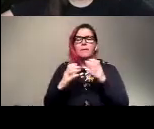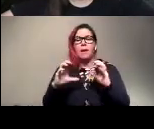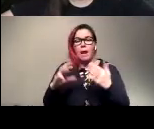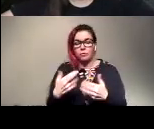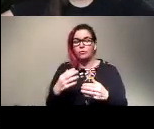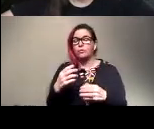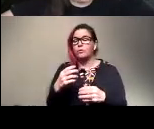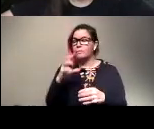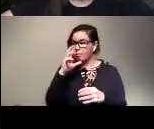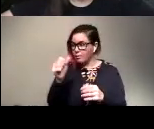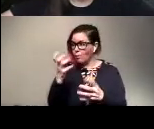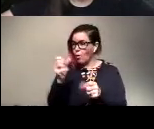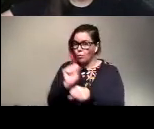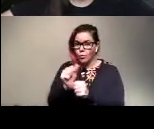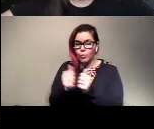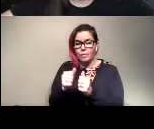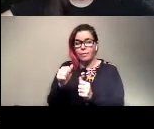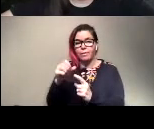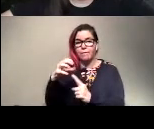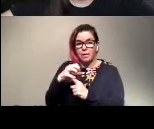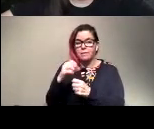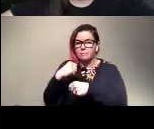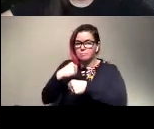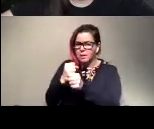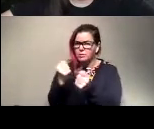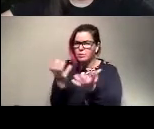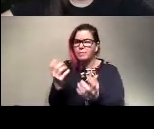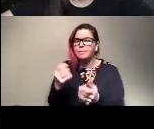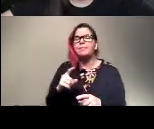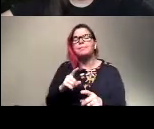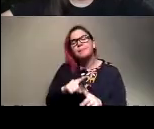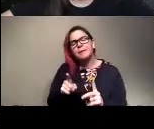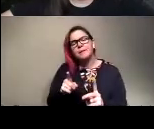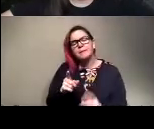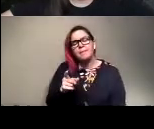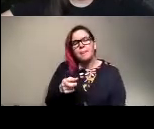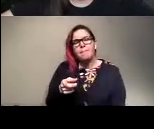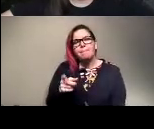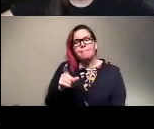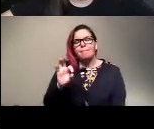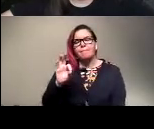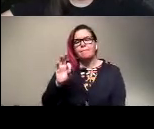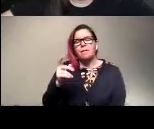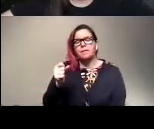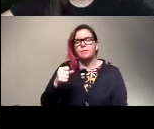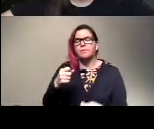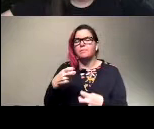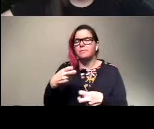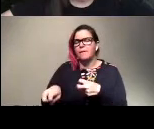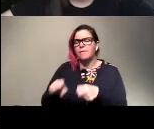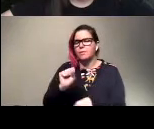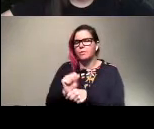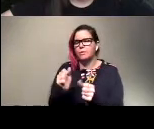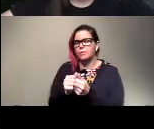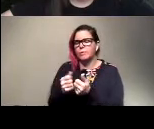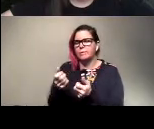with fungi to see about their production. But one of the fungi are a little more difficult to work with in some cases. And so